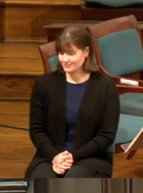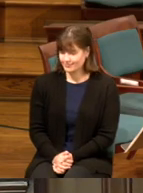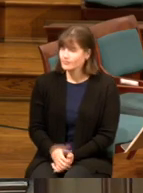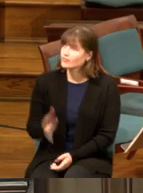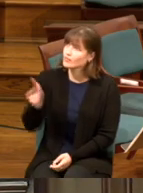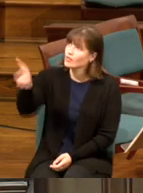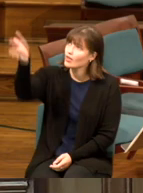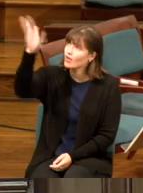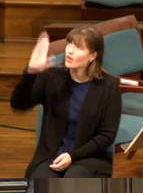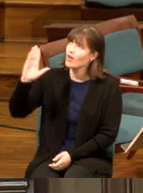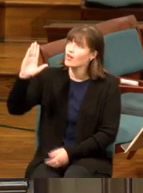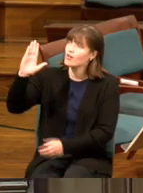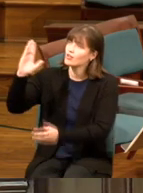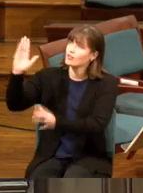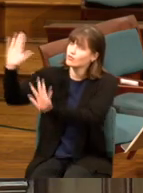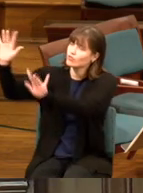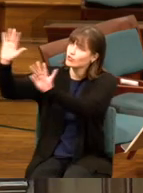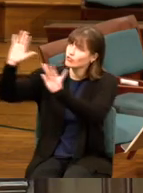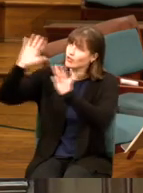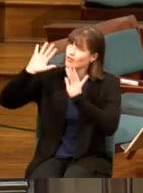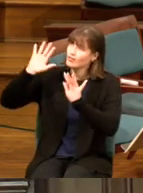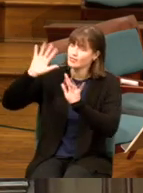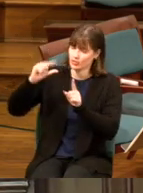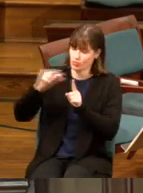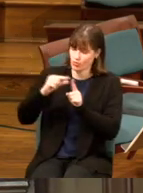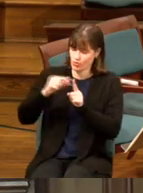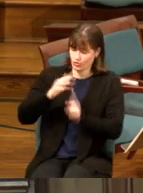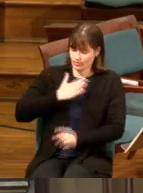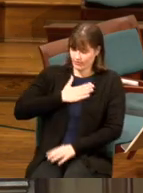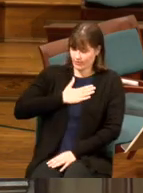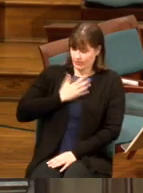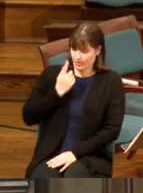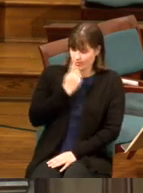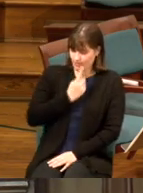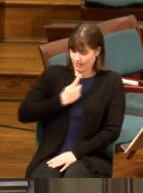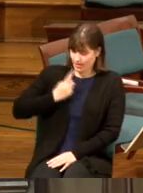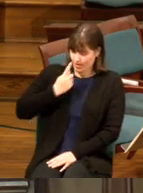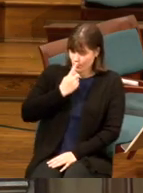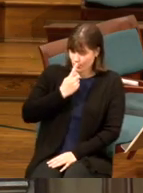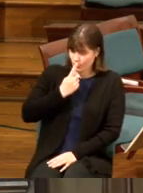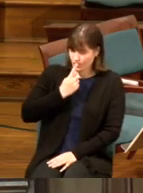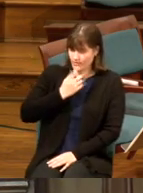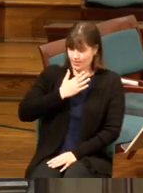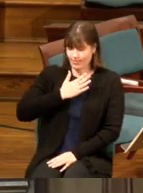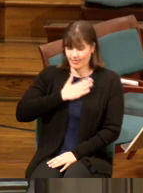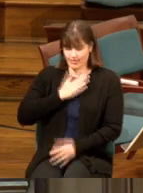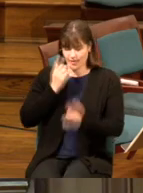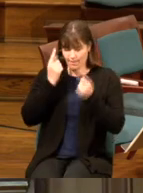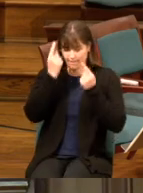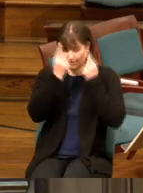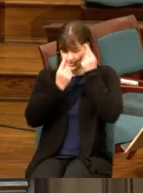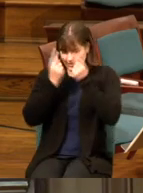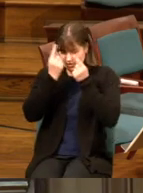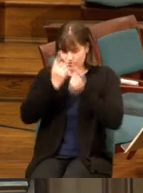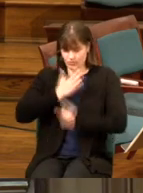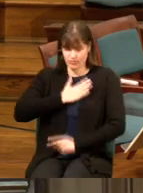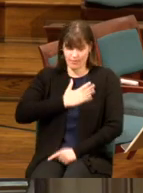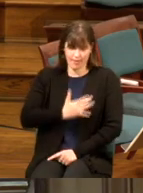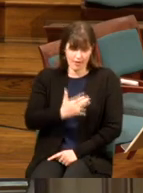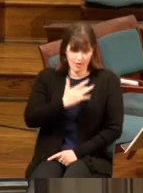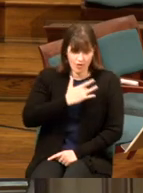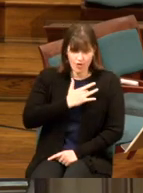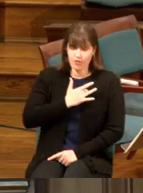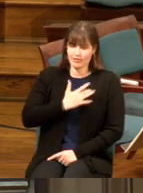God of grace, may the words of my mouth and the meditations of the hearts of